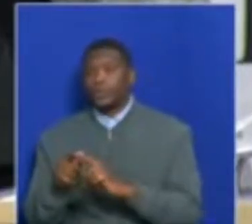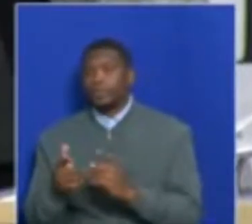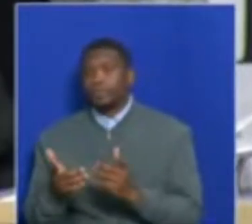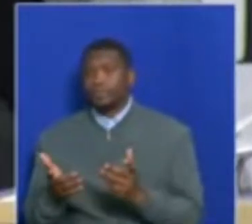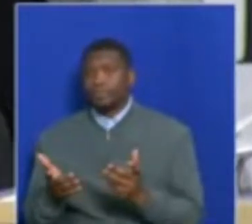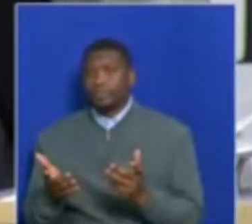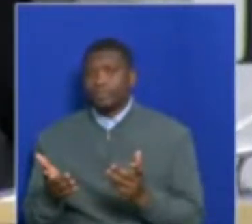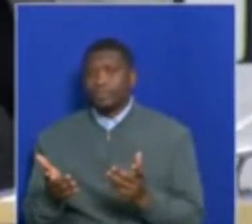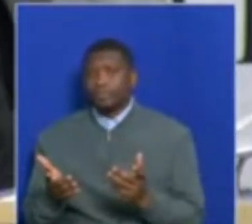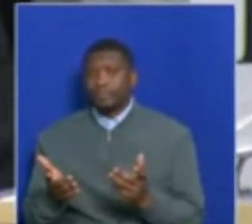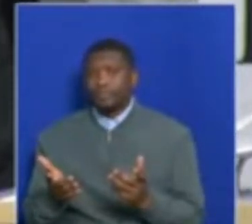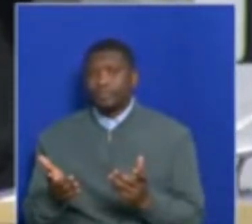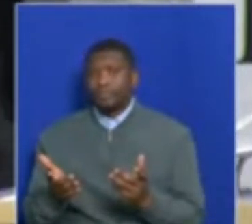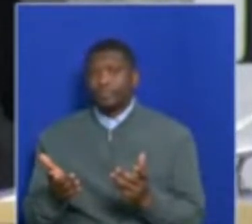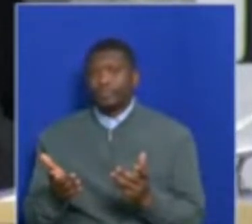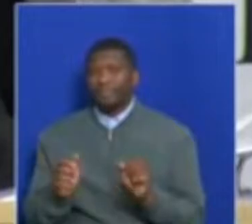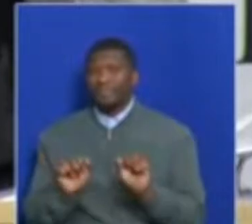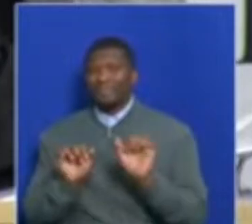10th of November.